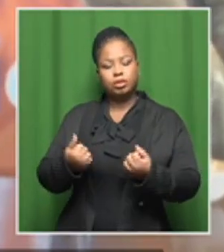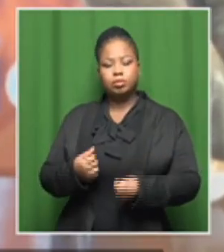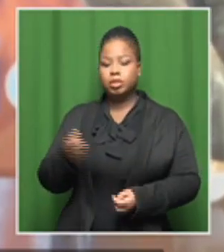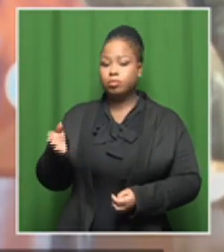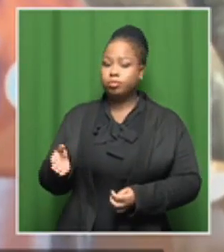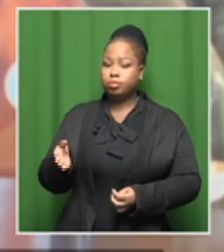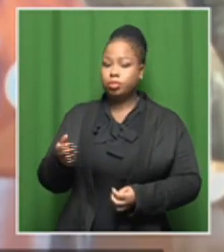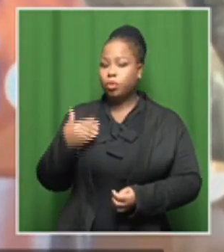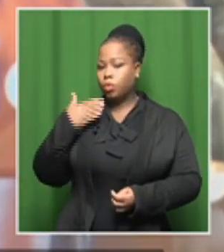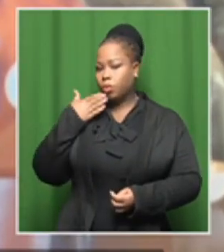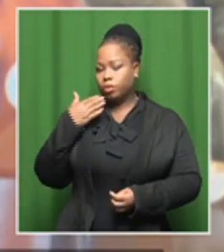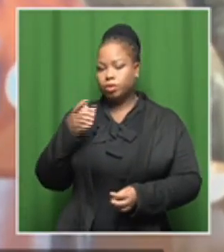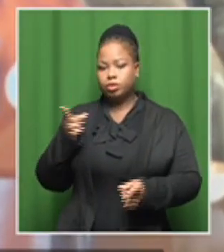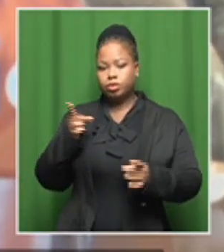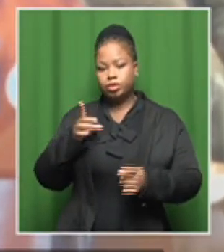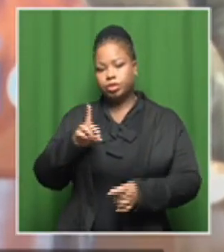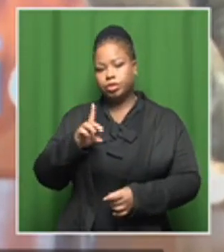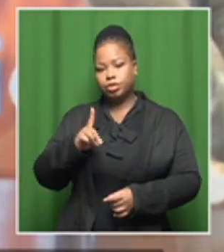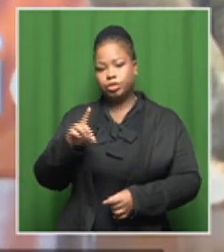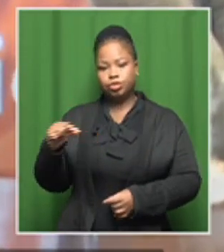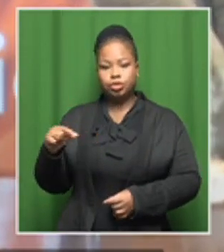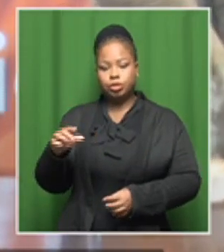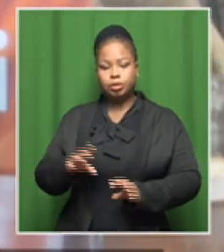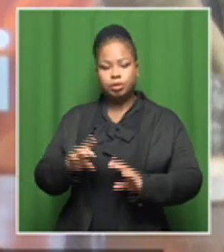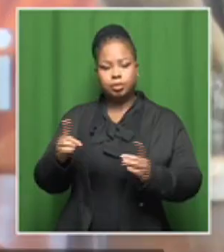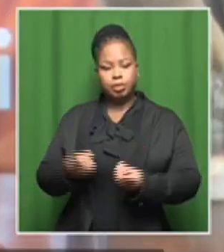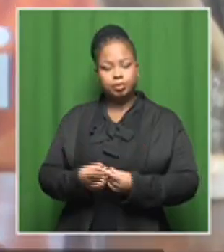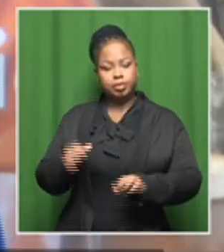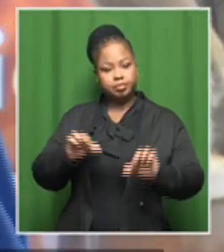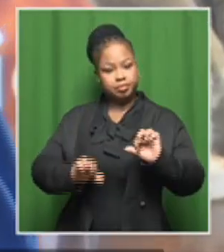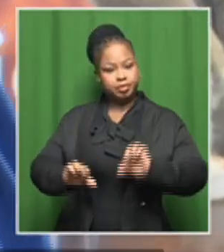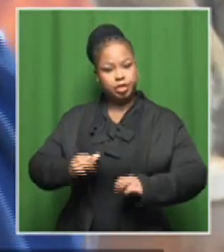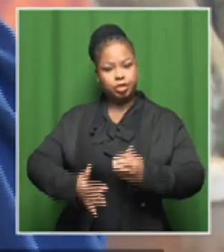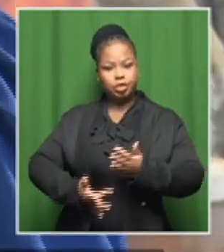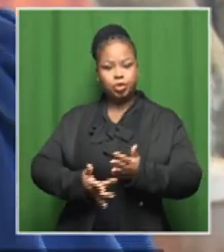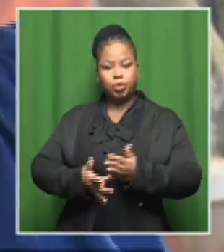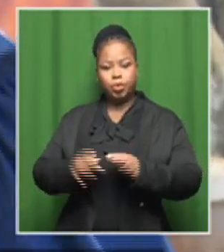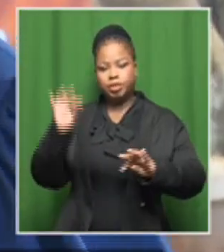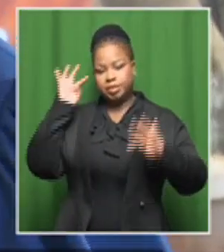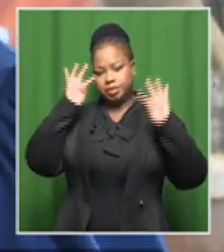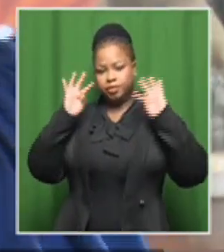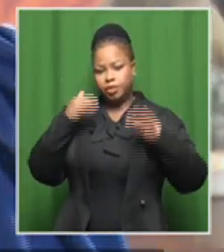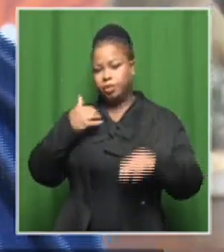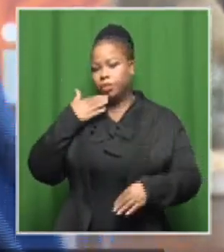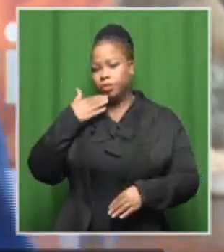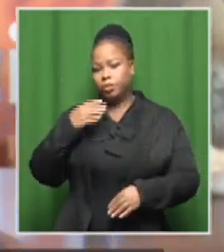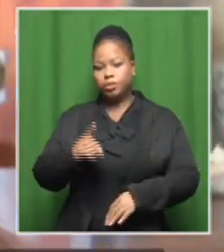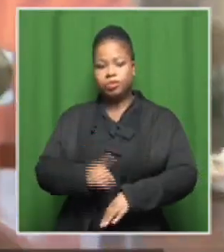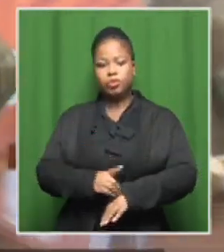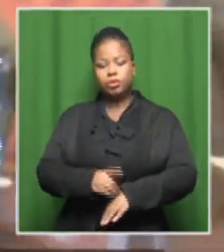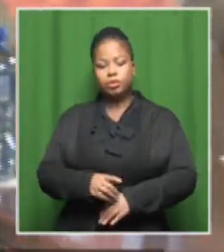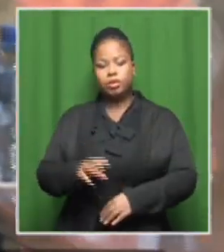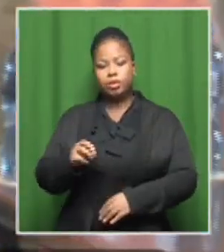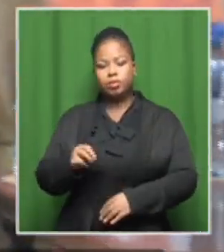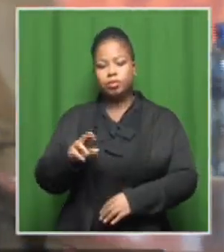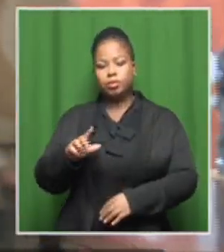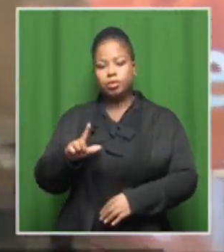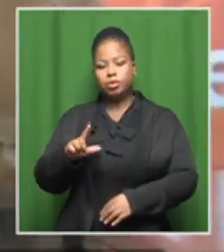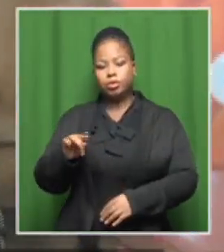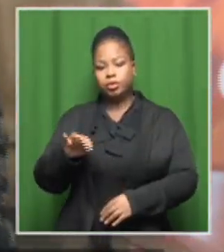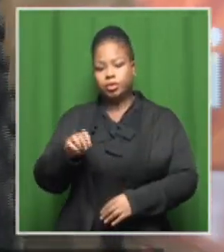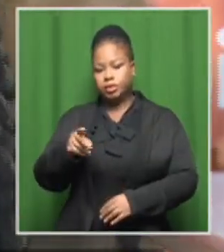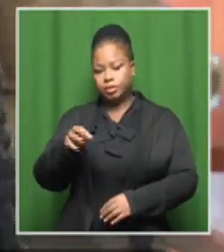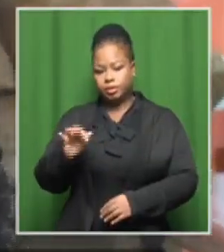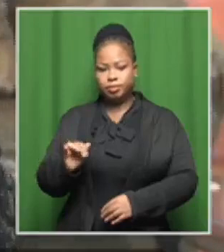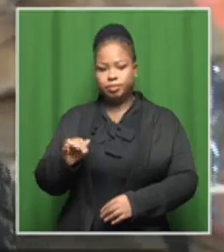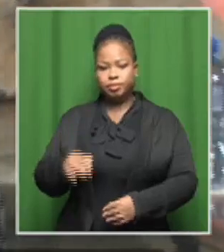now by the Director General in the Department of Science, Technology and Innovation, Dr. Mlungisi Qele. Thank you so